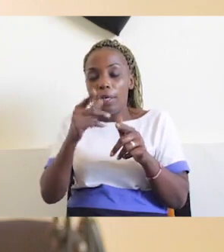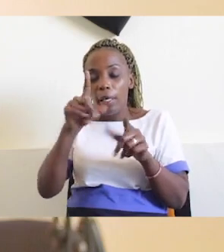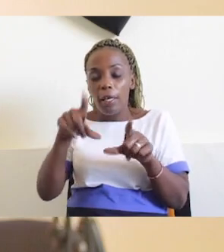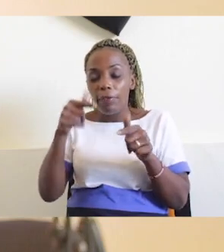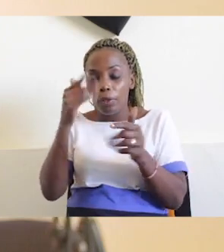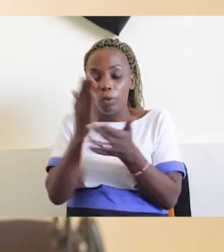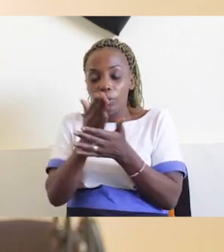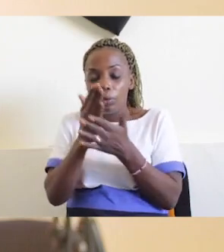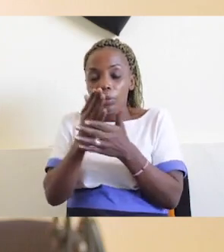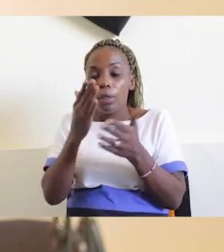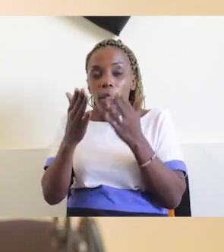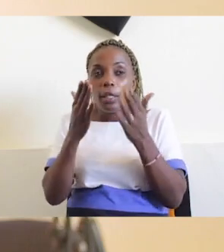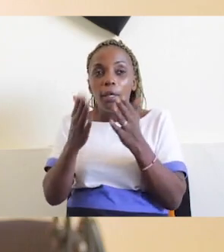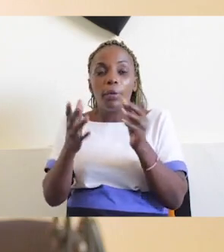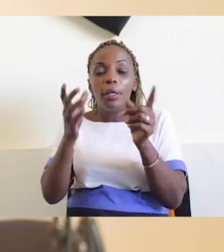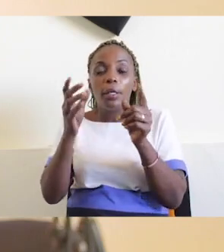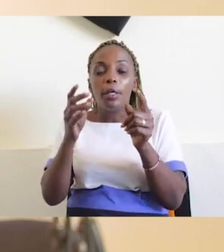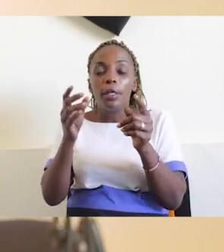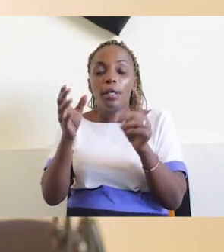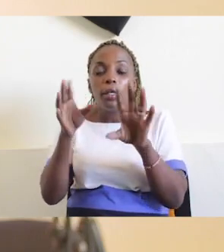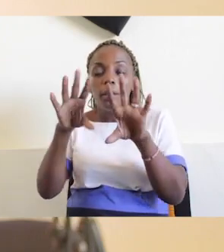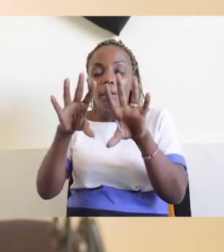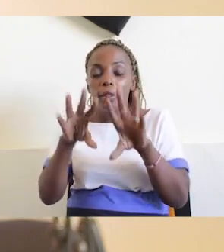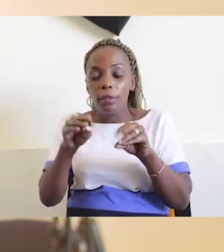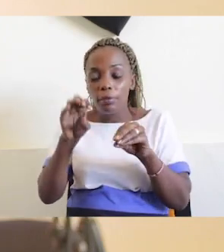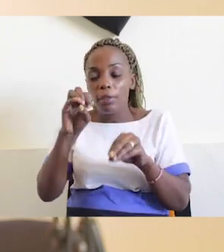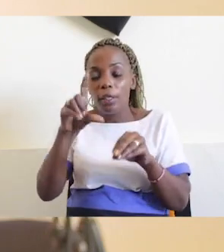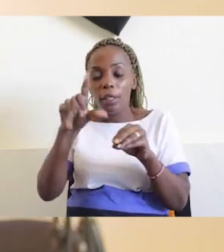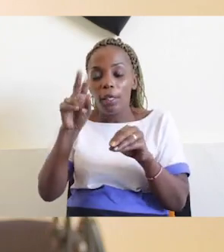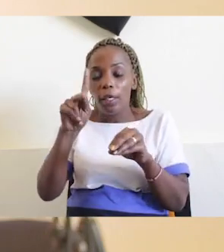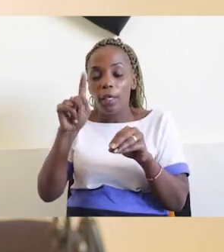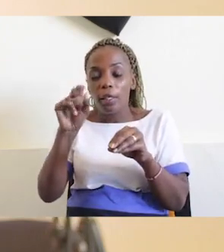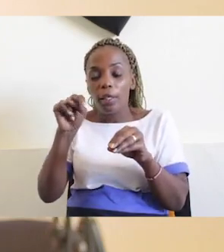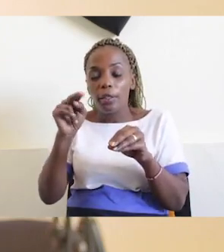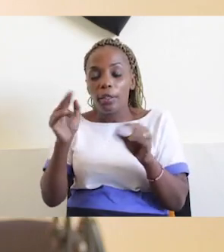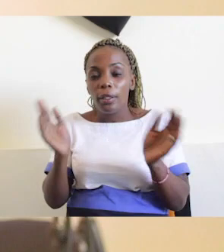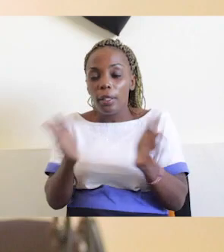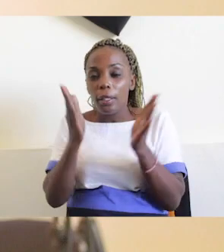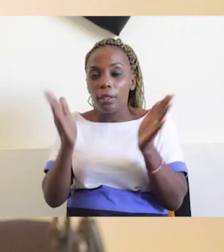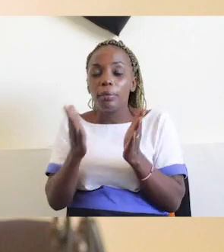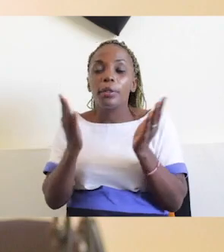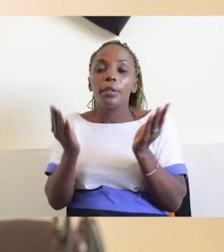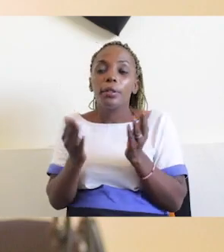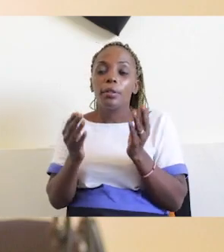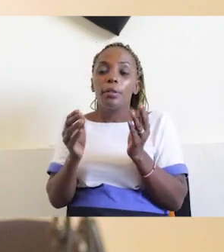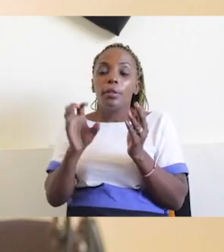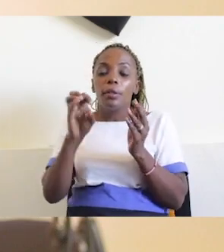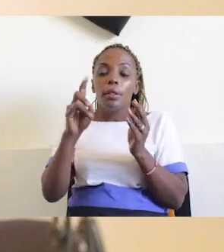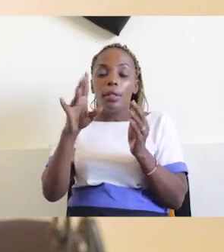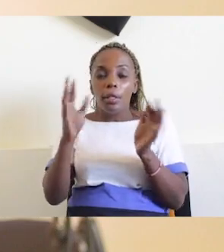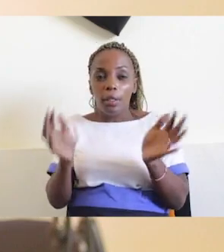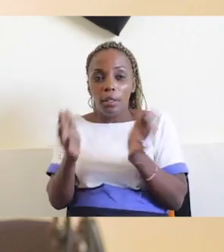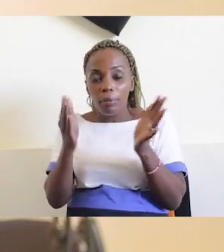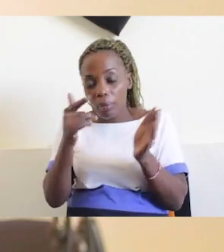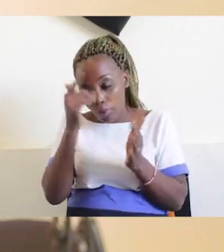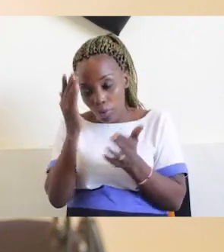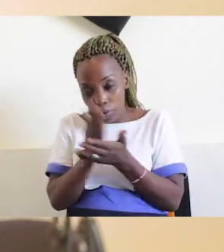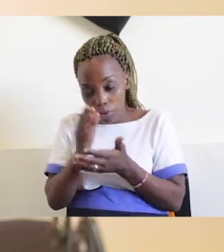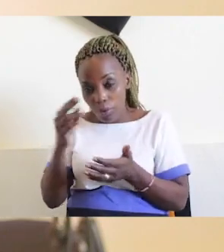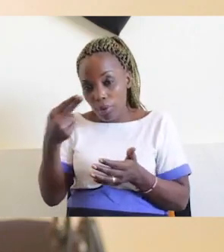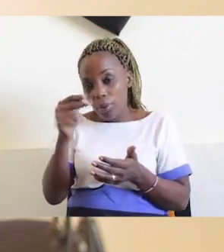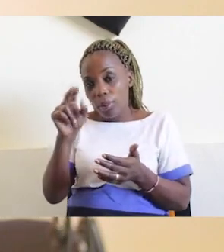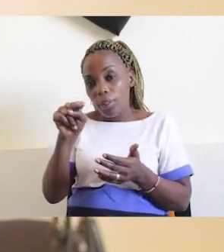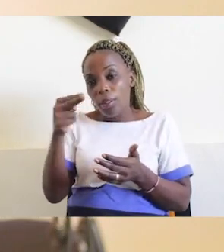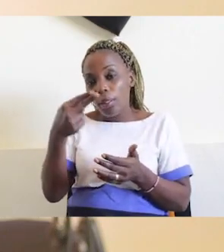up receiving Elkanah's encouragement. Let us call it Elkanah's encouragement, because Hannah is what